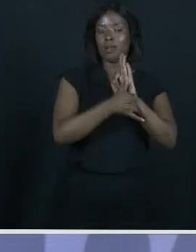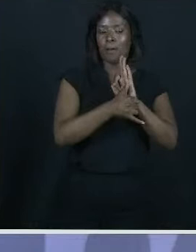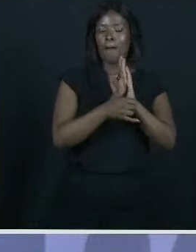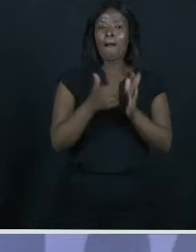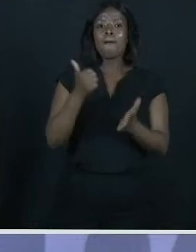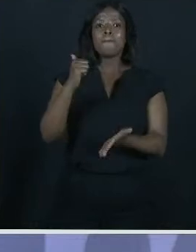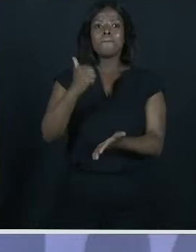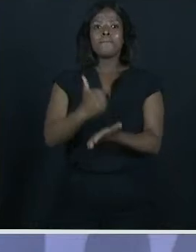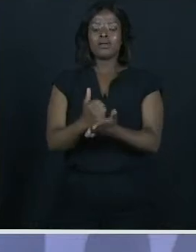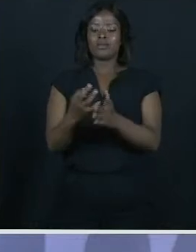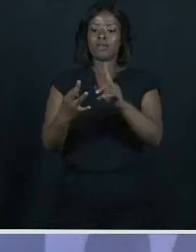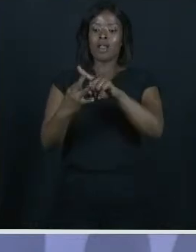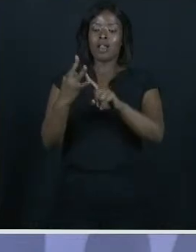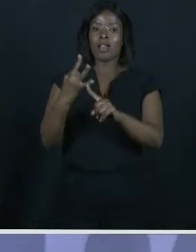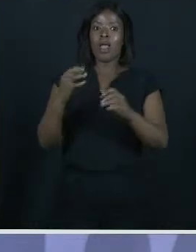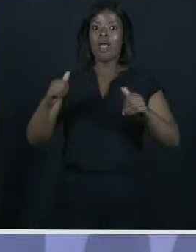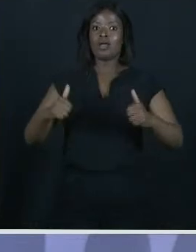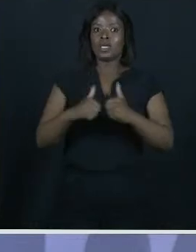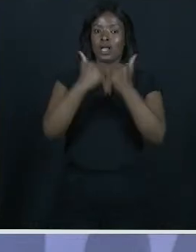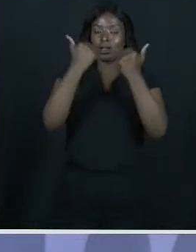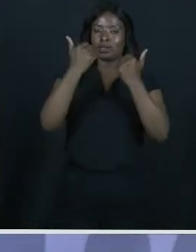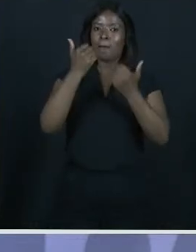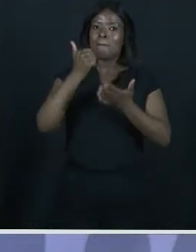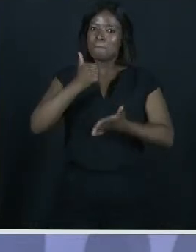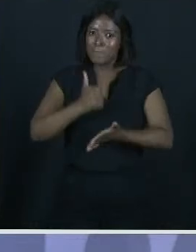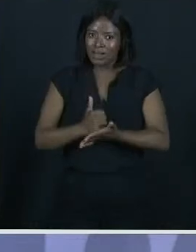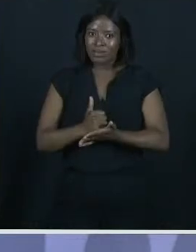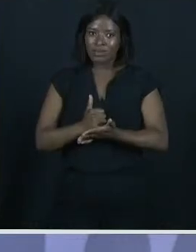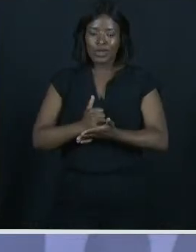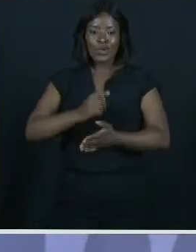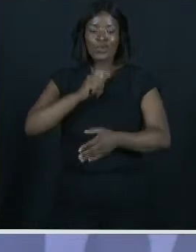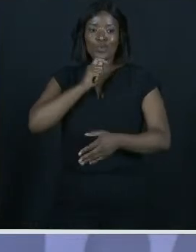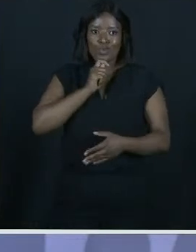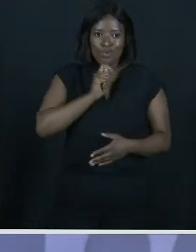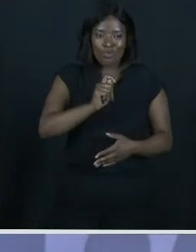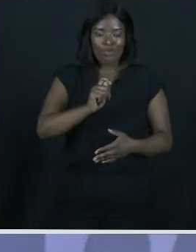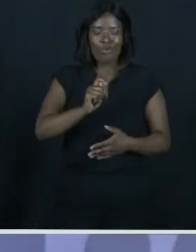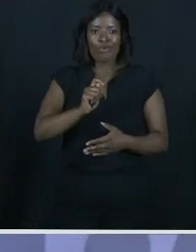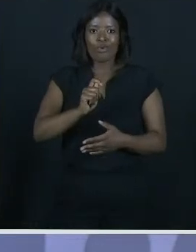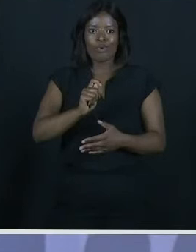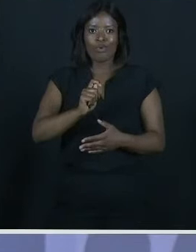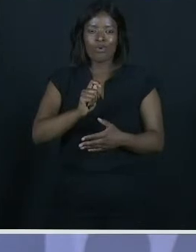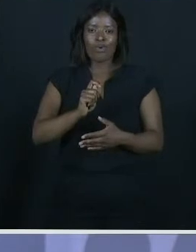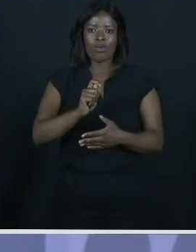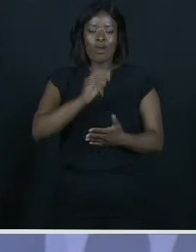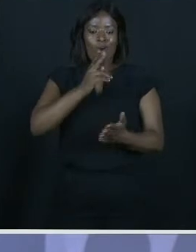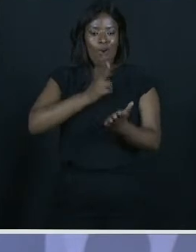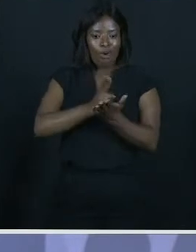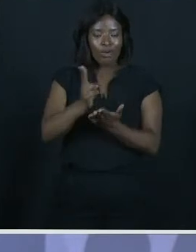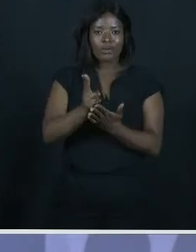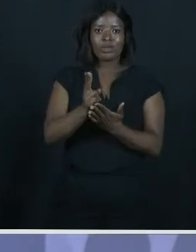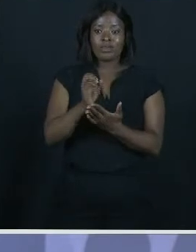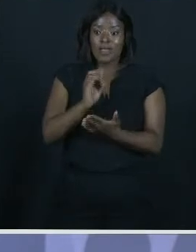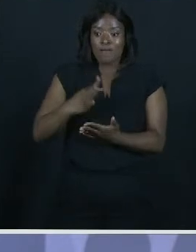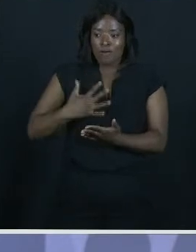must address these challenges holistically and realistically if we are going to overcome them